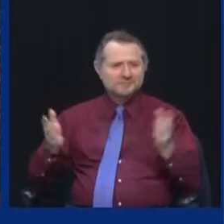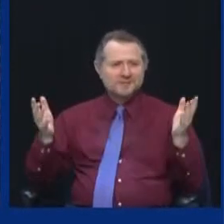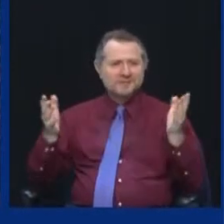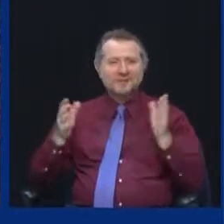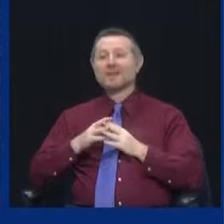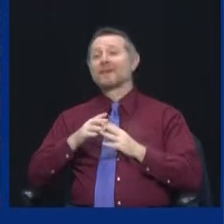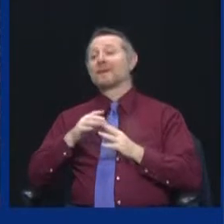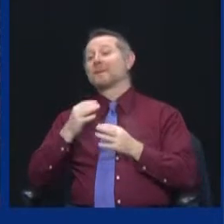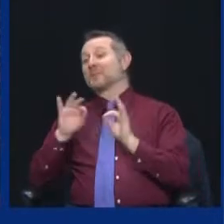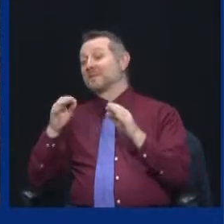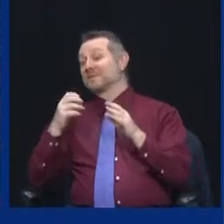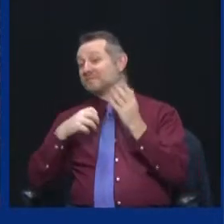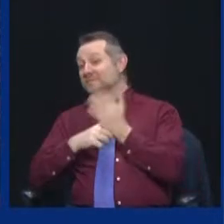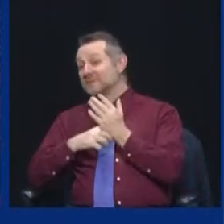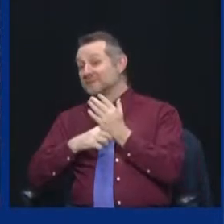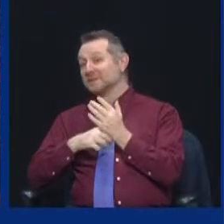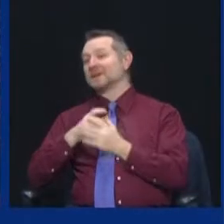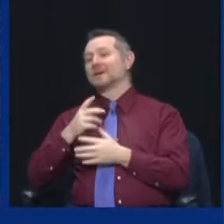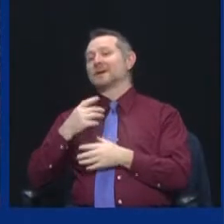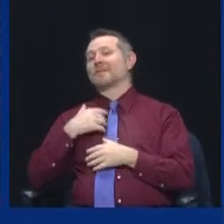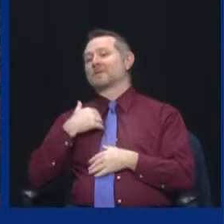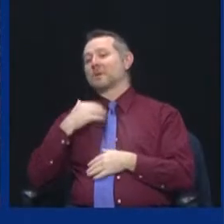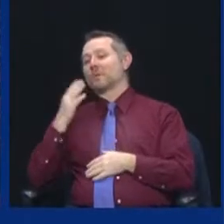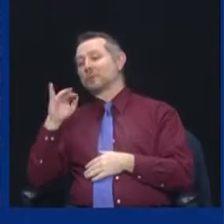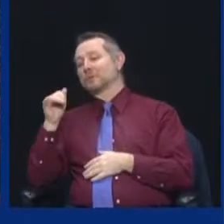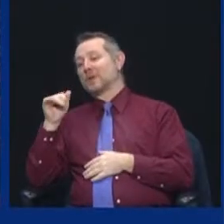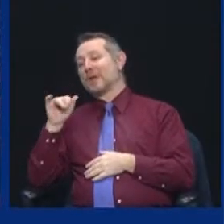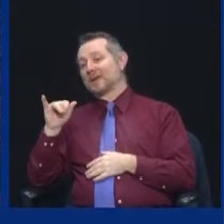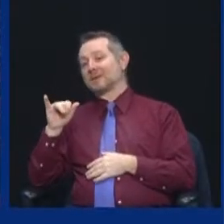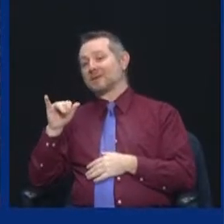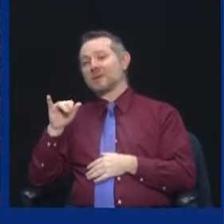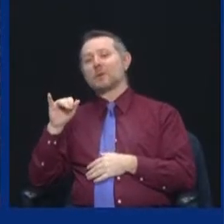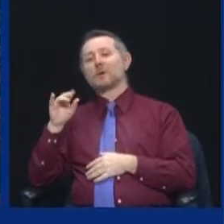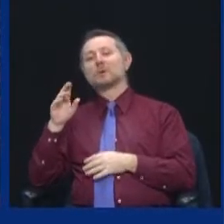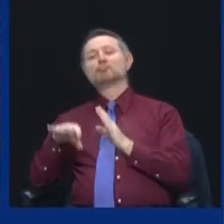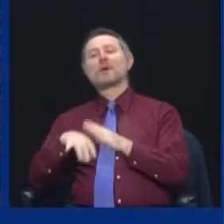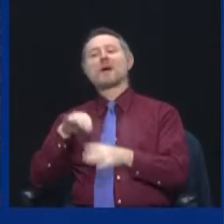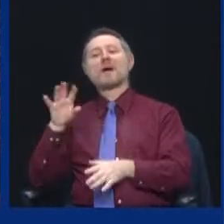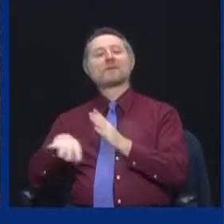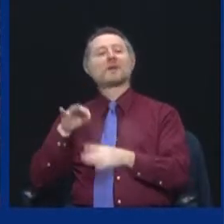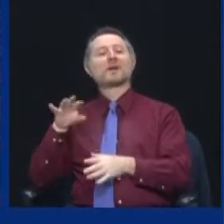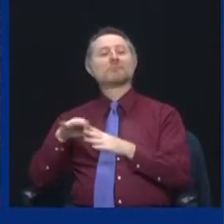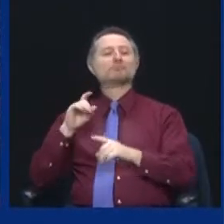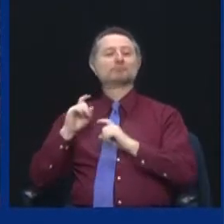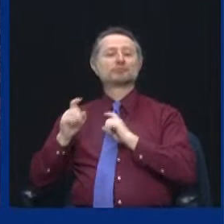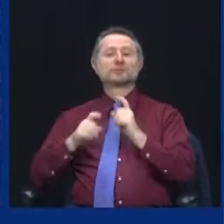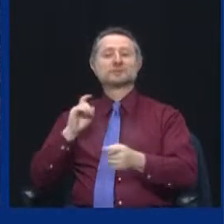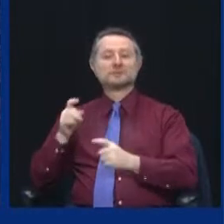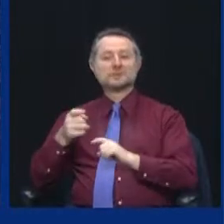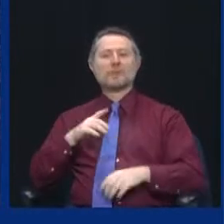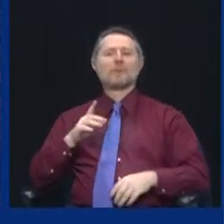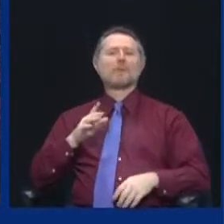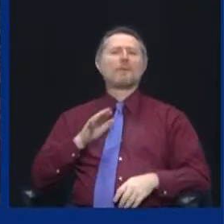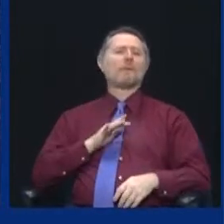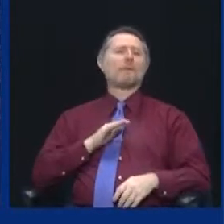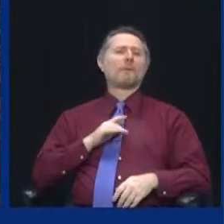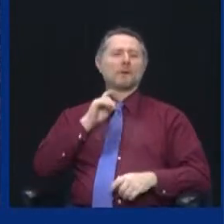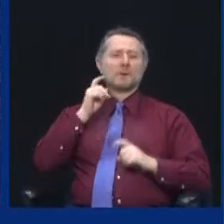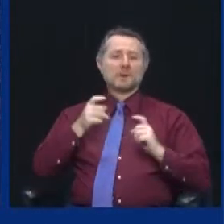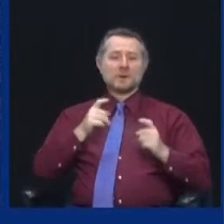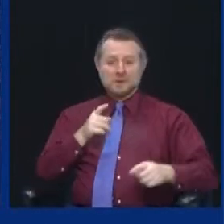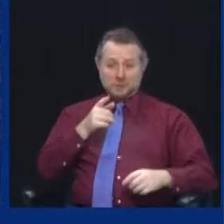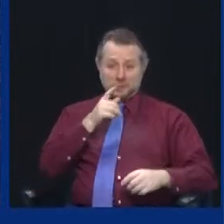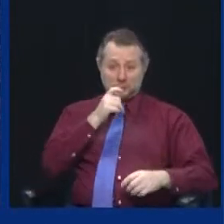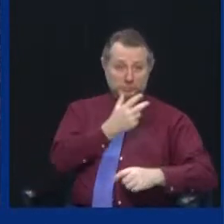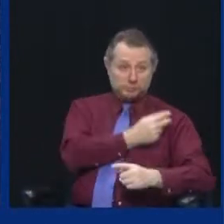there's going to be a Blue Jays raffle that has very cool prizes for anyone who gets a